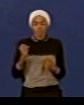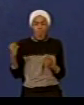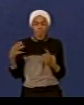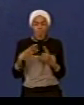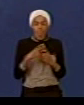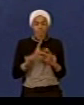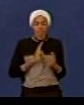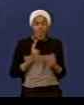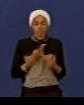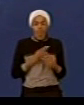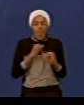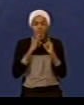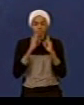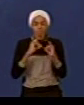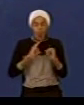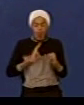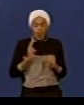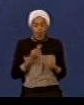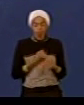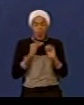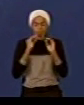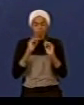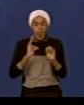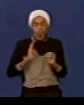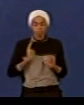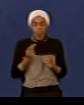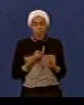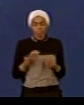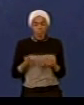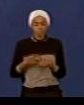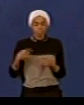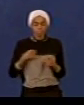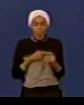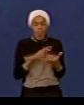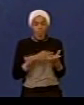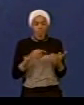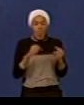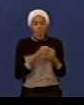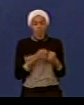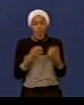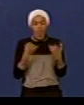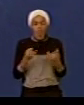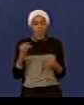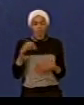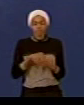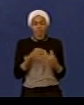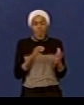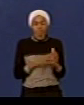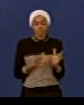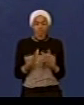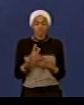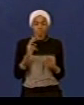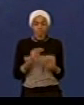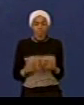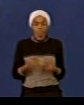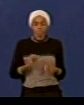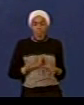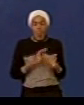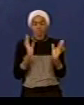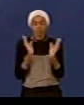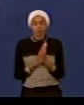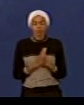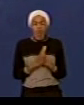us, instruct us, teach us as we read together now. In Jesus' name, I